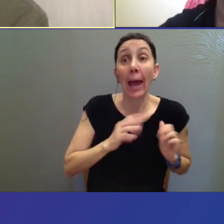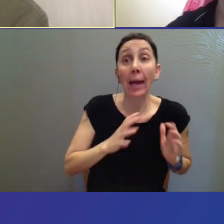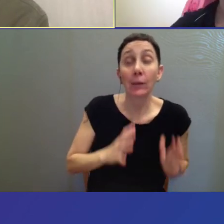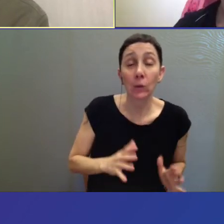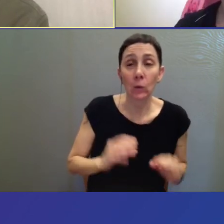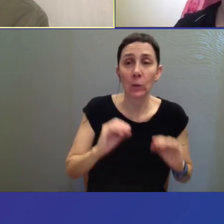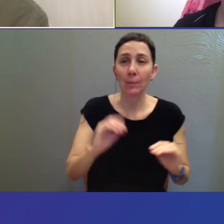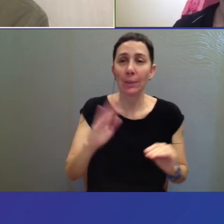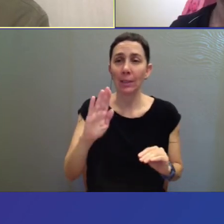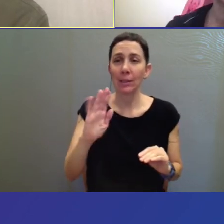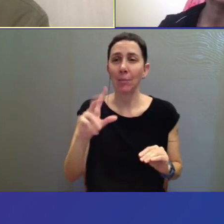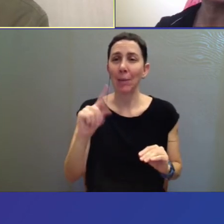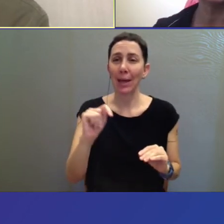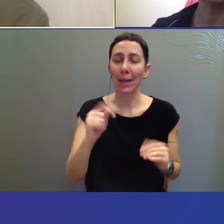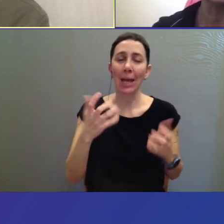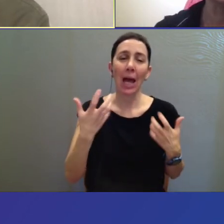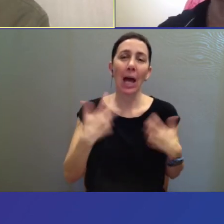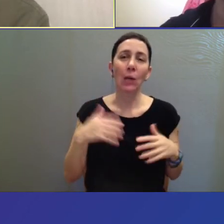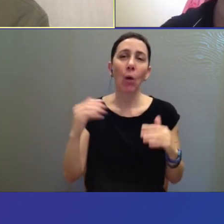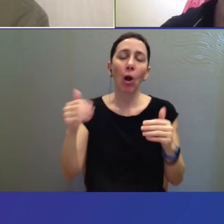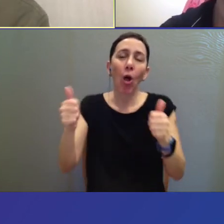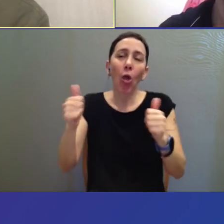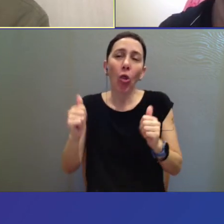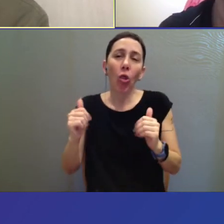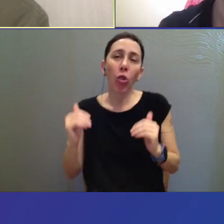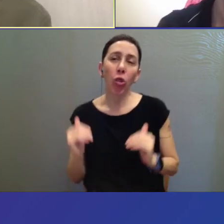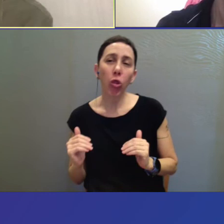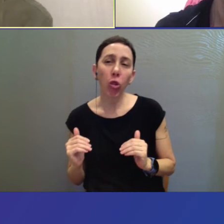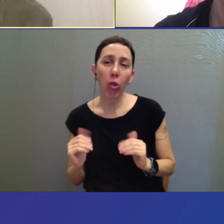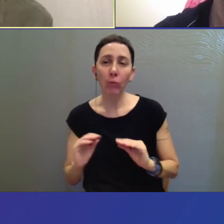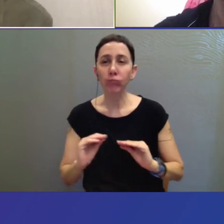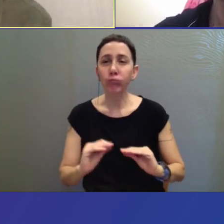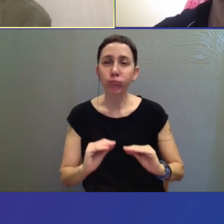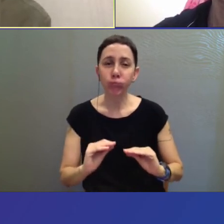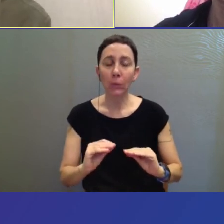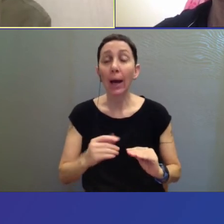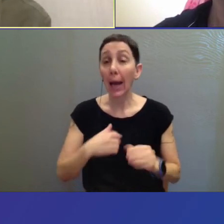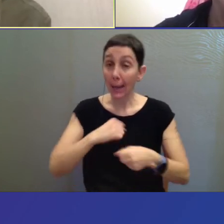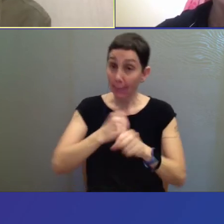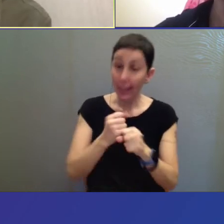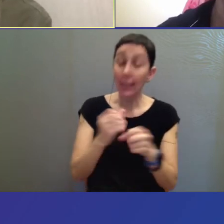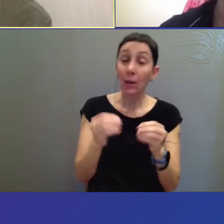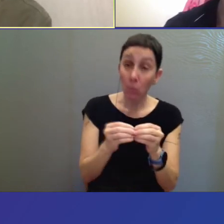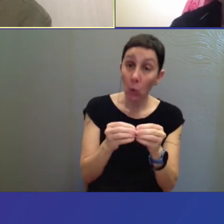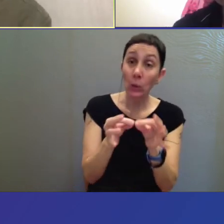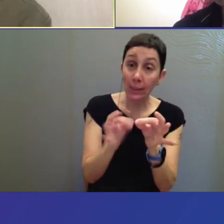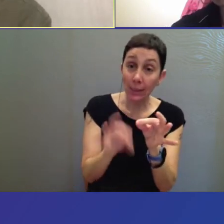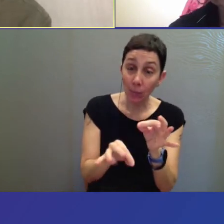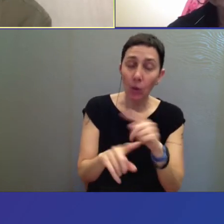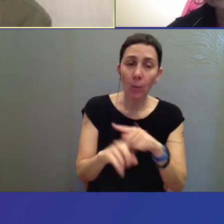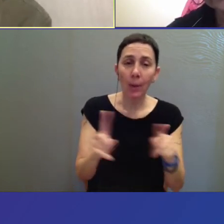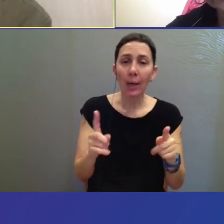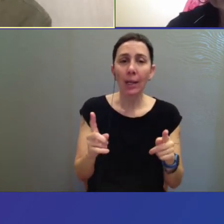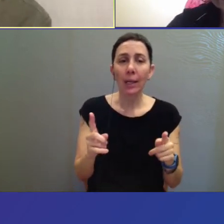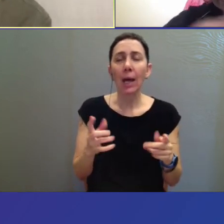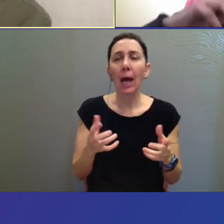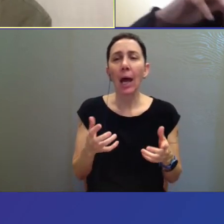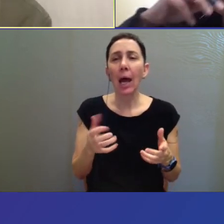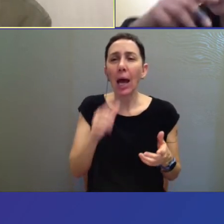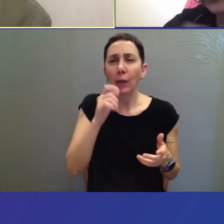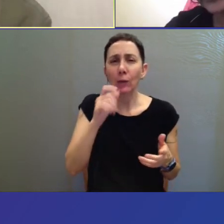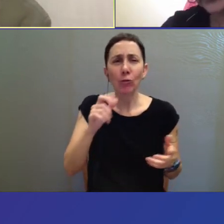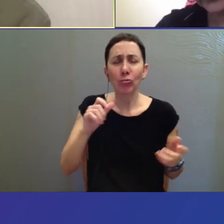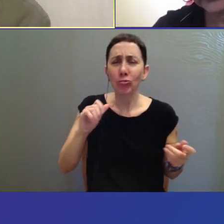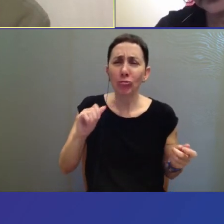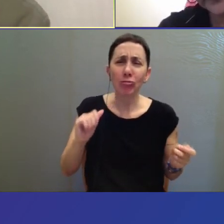ballet, I don't necessarily water it down. I simplify it, but I don't water it down.